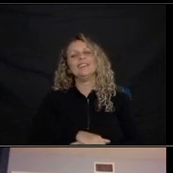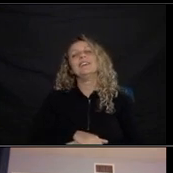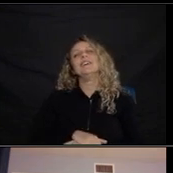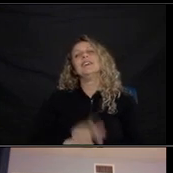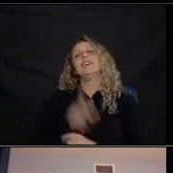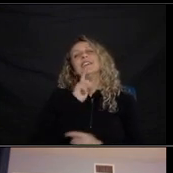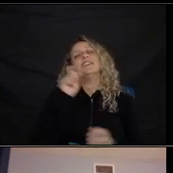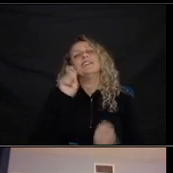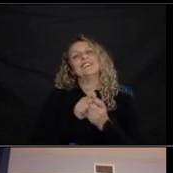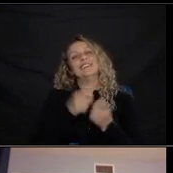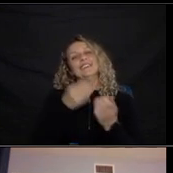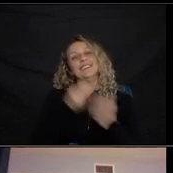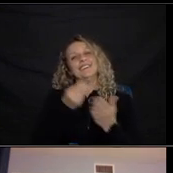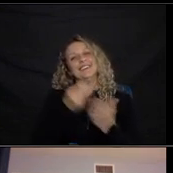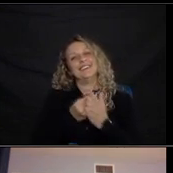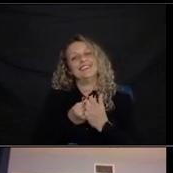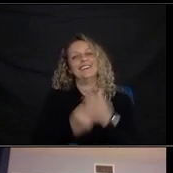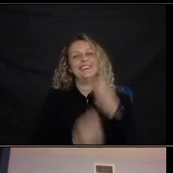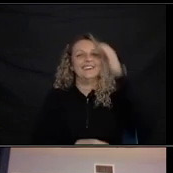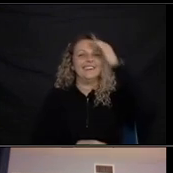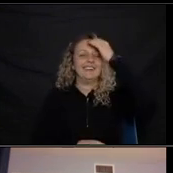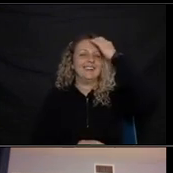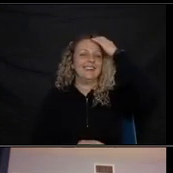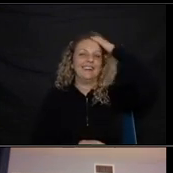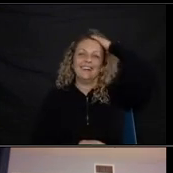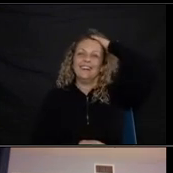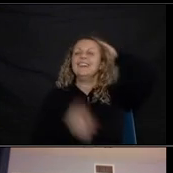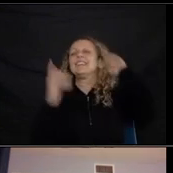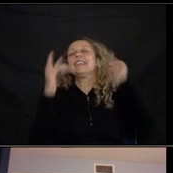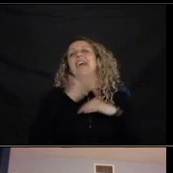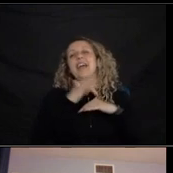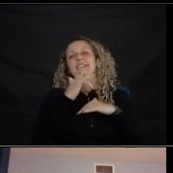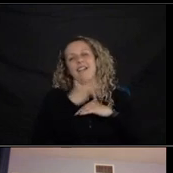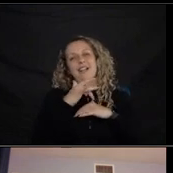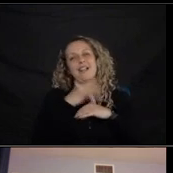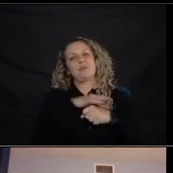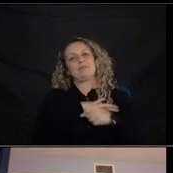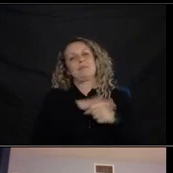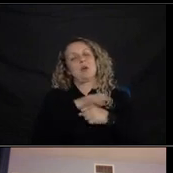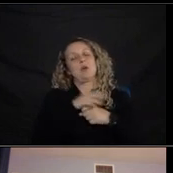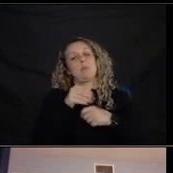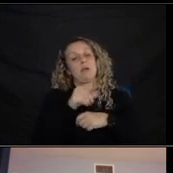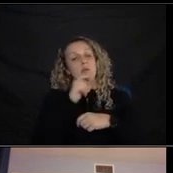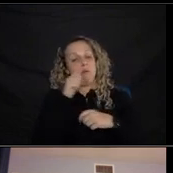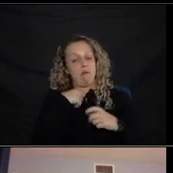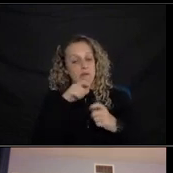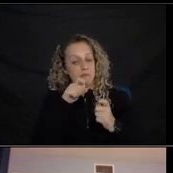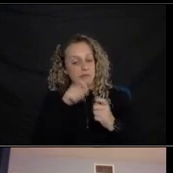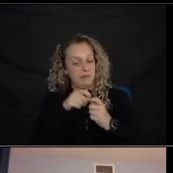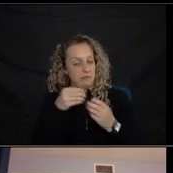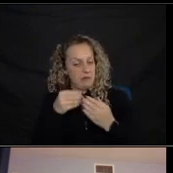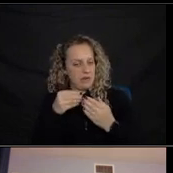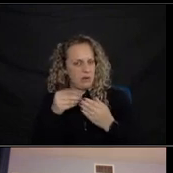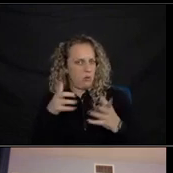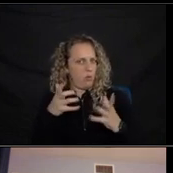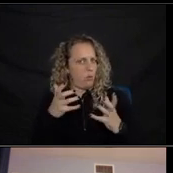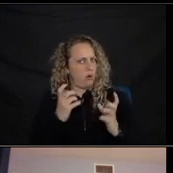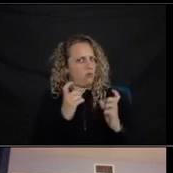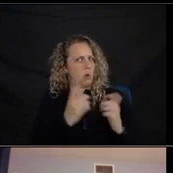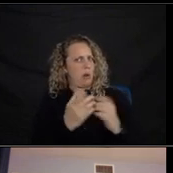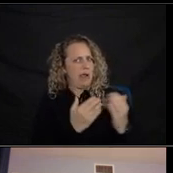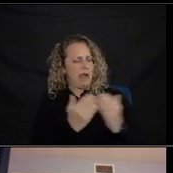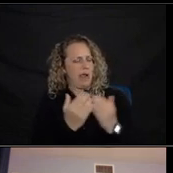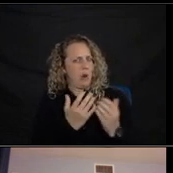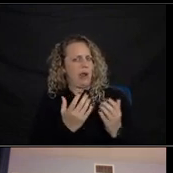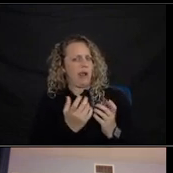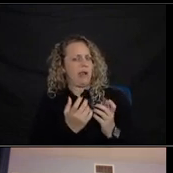certain amount of money, these are the available spots that you could plant. However, if you don't have that certain amount of money and you'd like to donate to